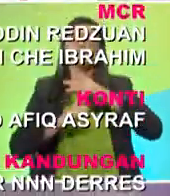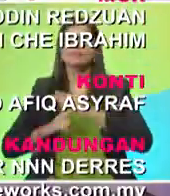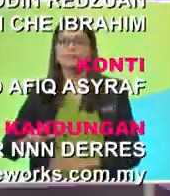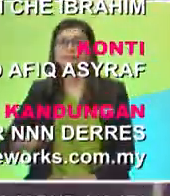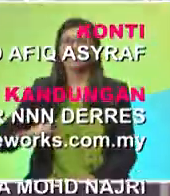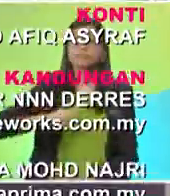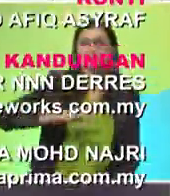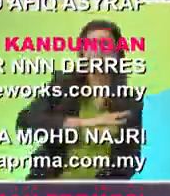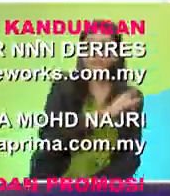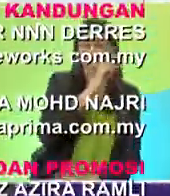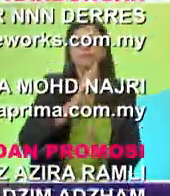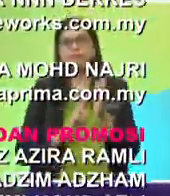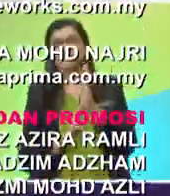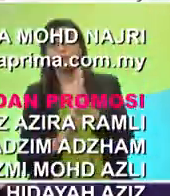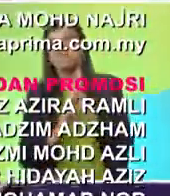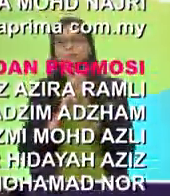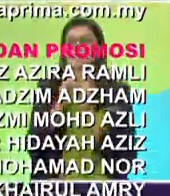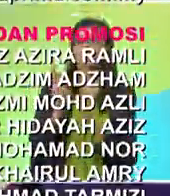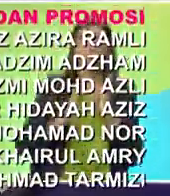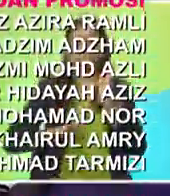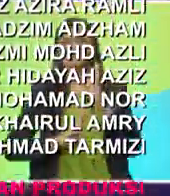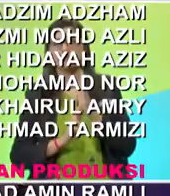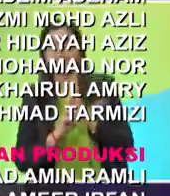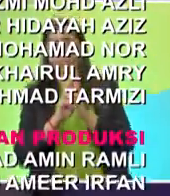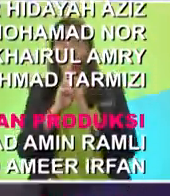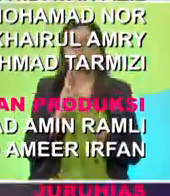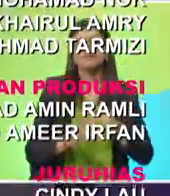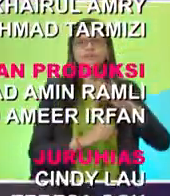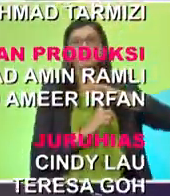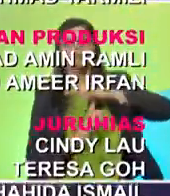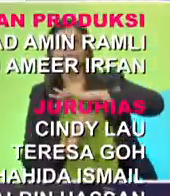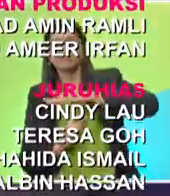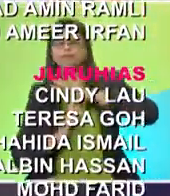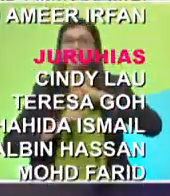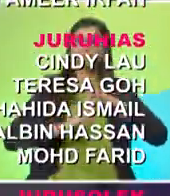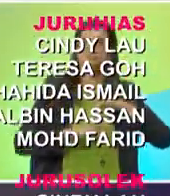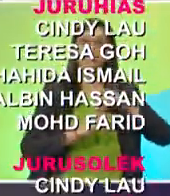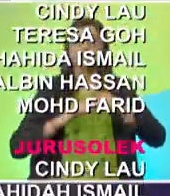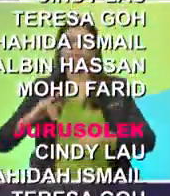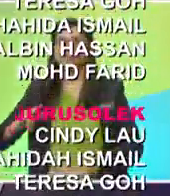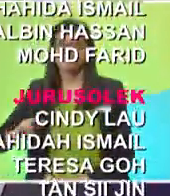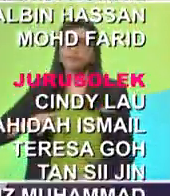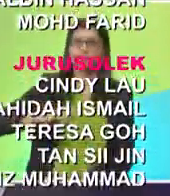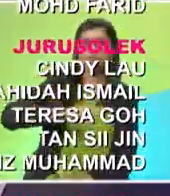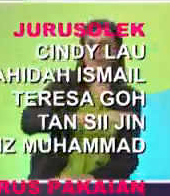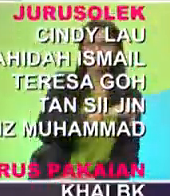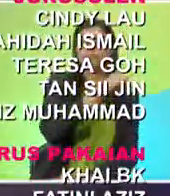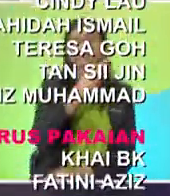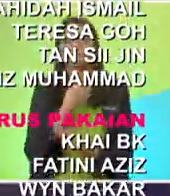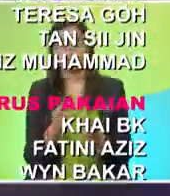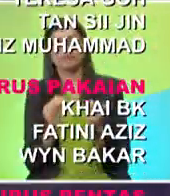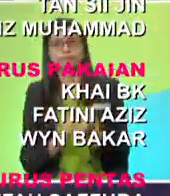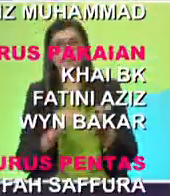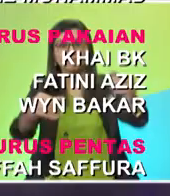an aeroplane. A rocket, helicopter, helicopter, an aeroplane.